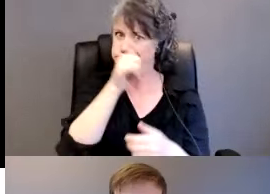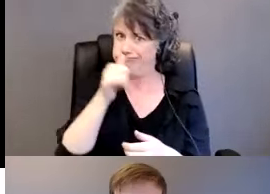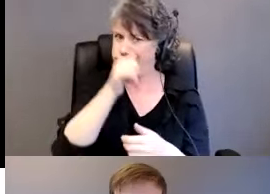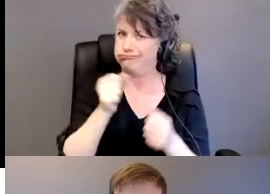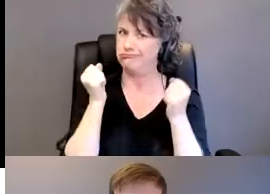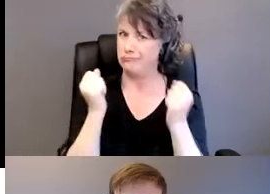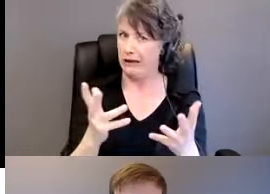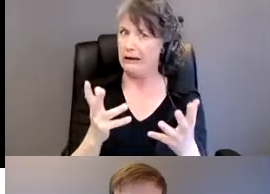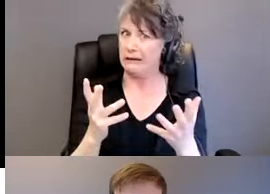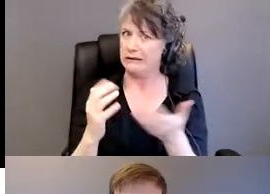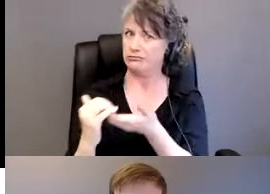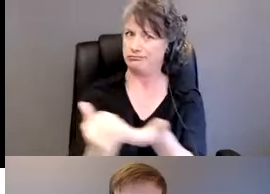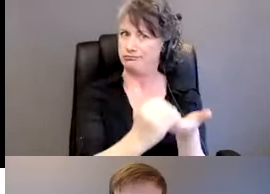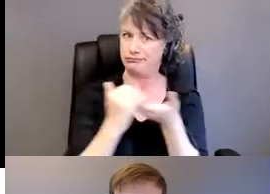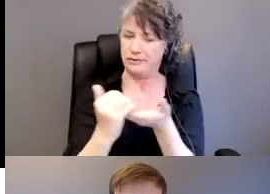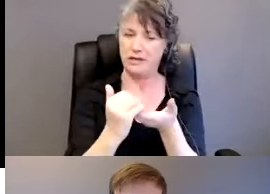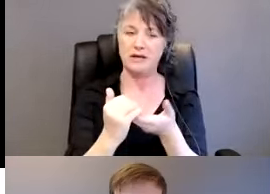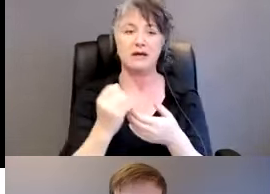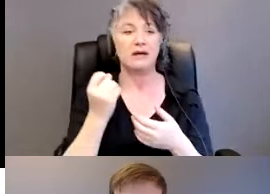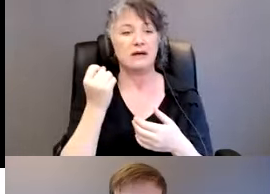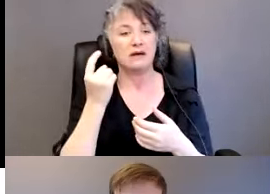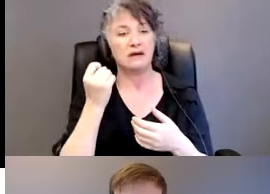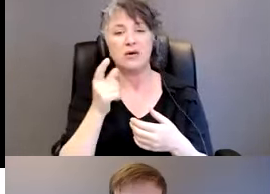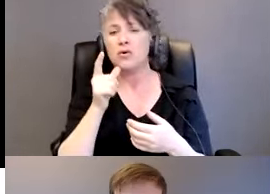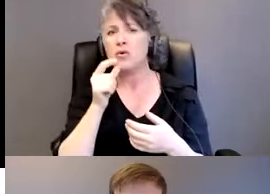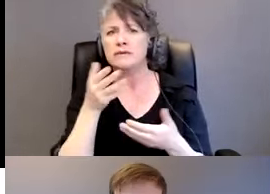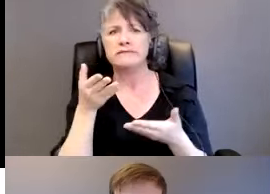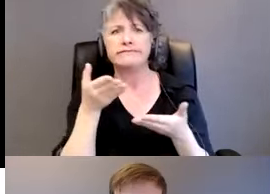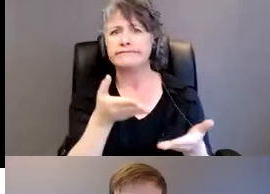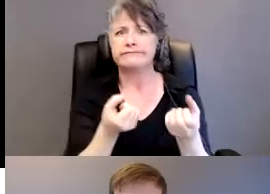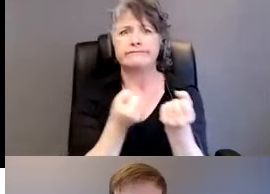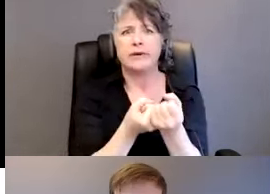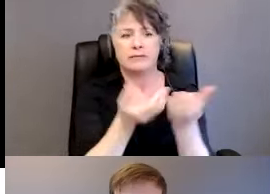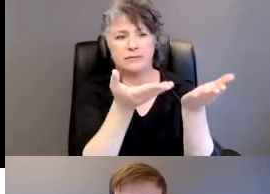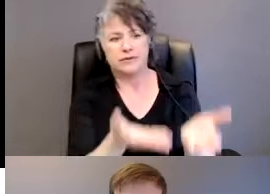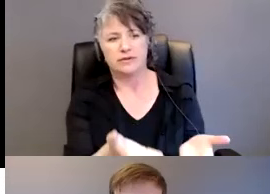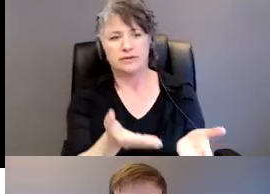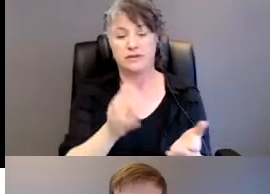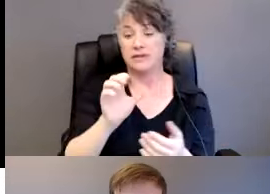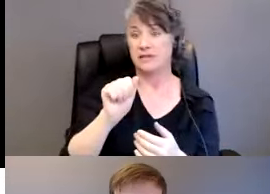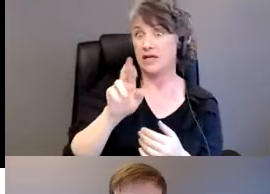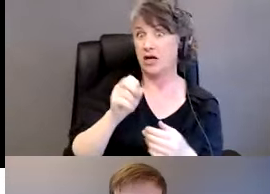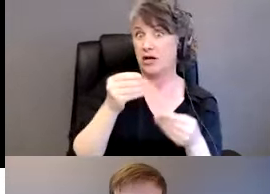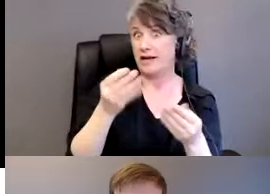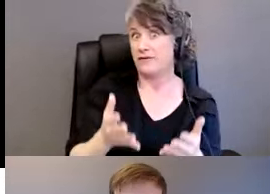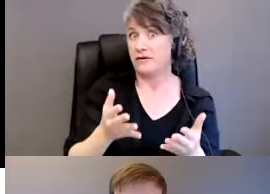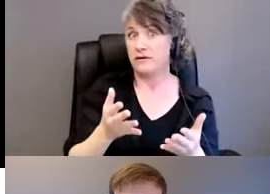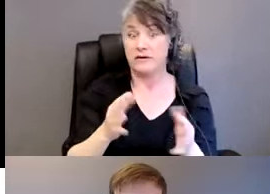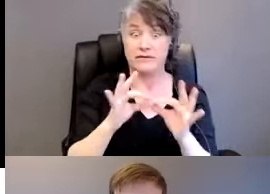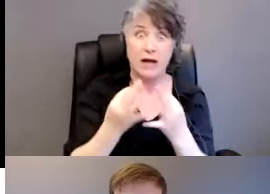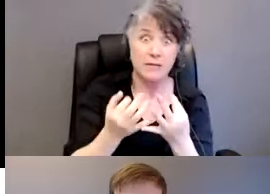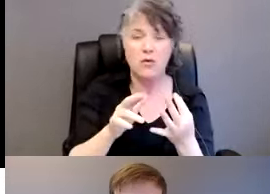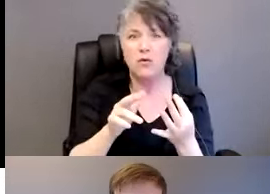work with. And then is working with that patient and family unit and a caregiver, because it may not necessarily be an immediate family